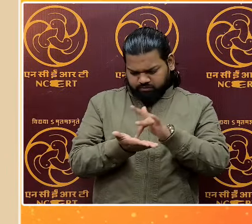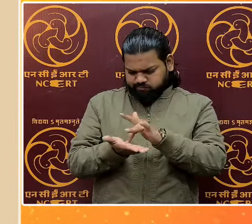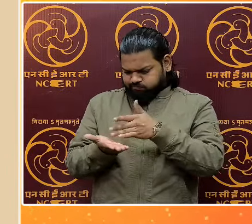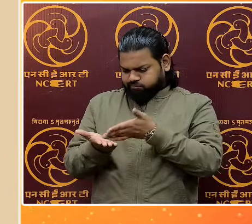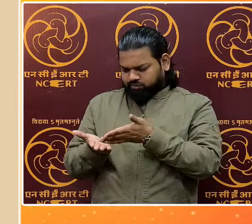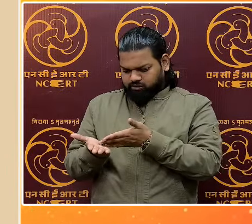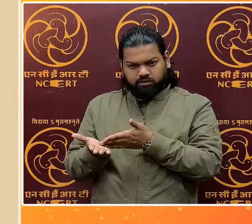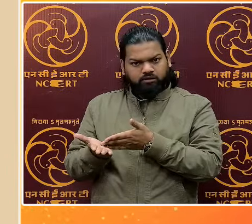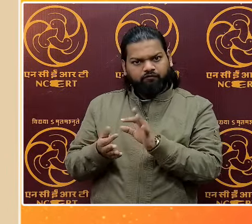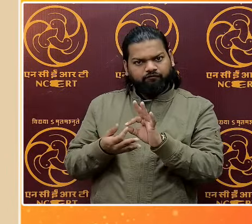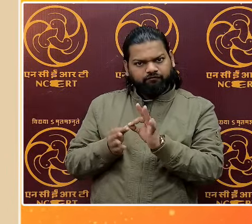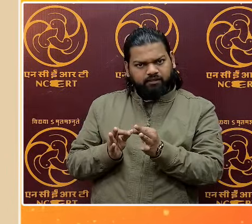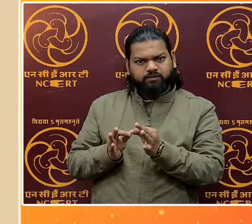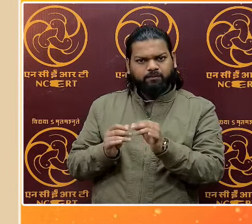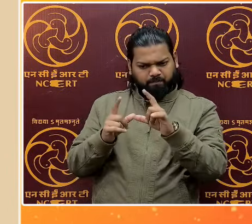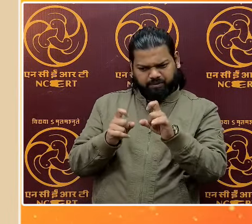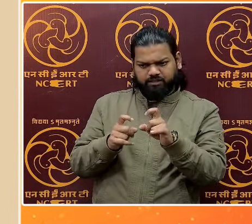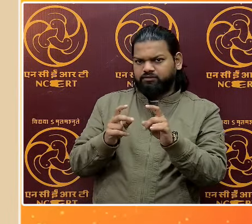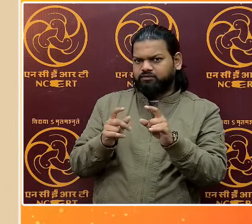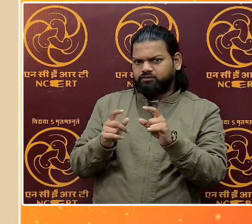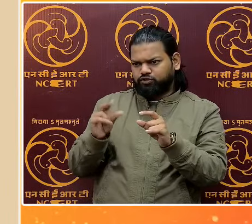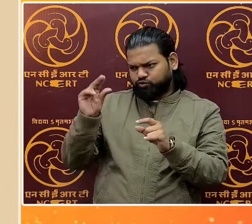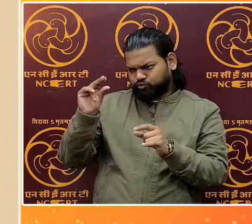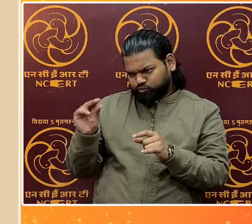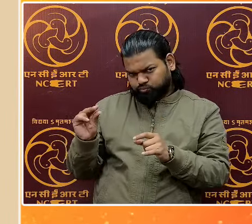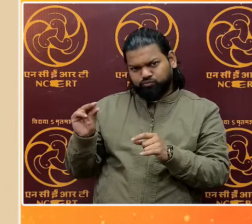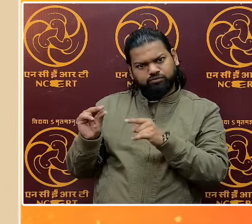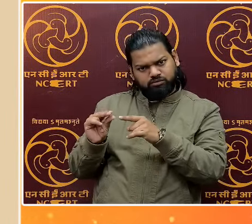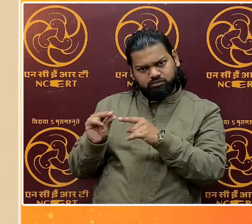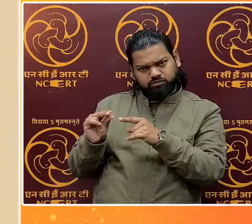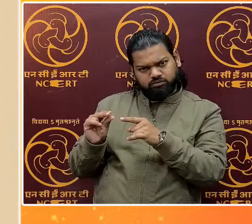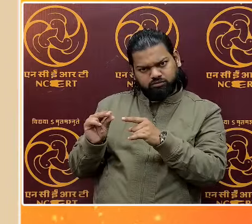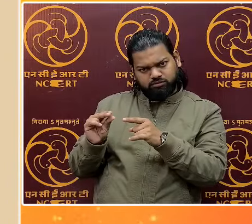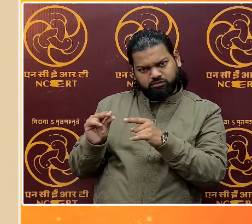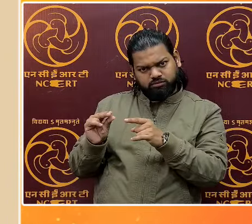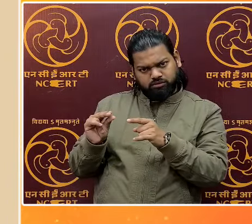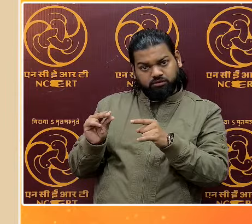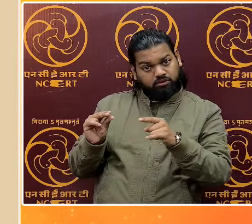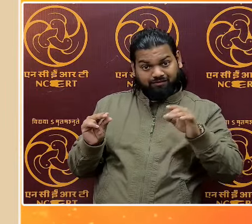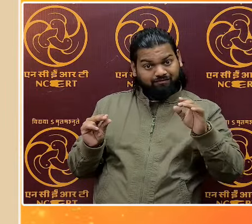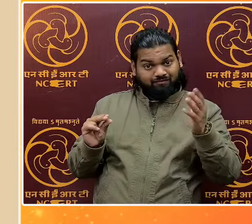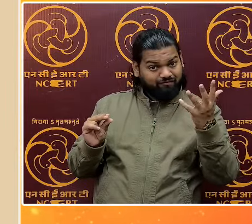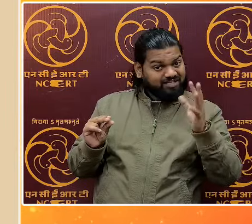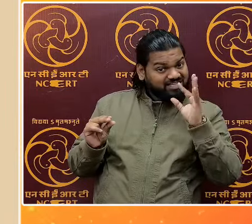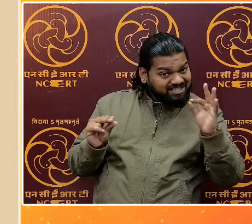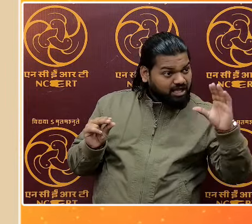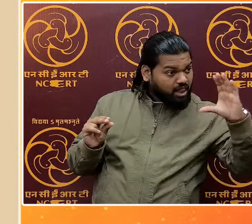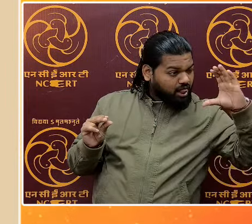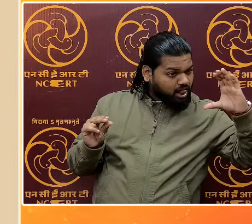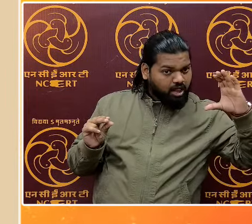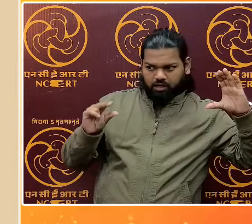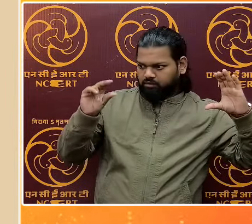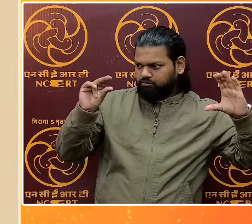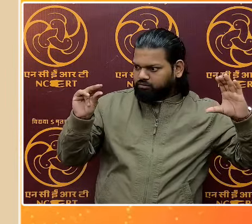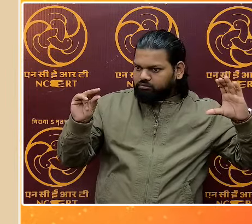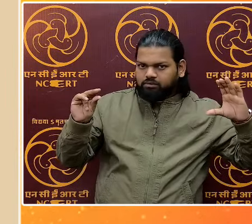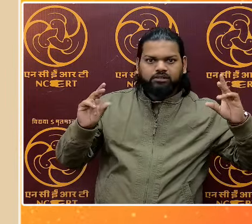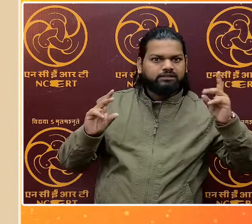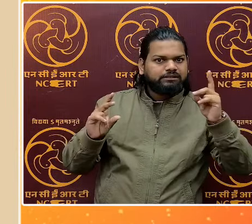distance, right, the image is small as compared to the object, and it is inverted